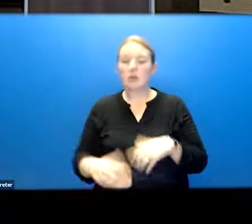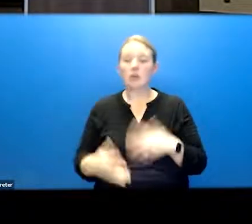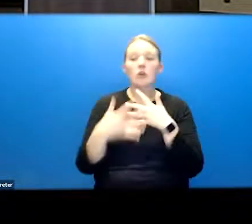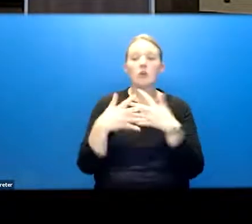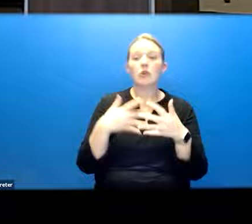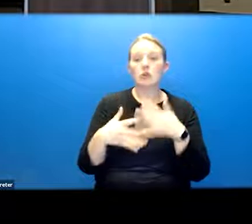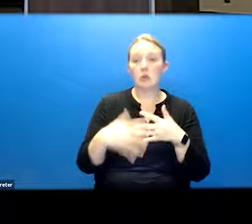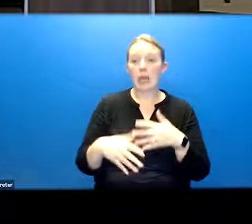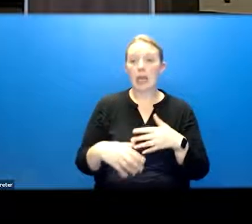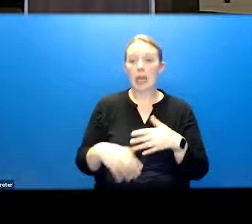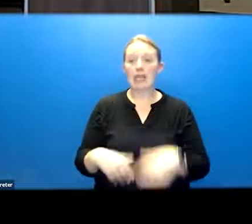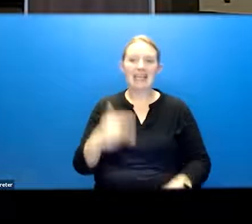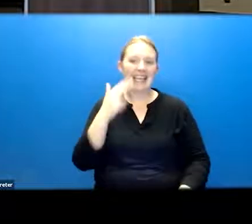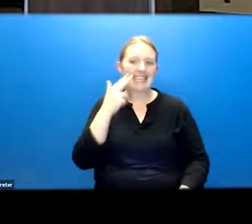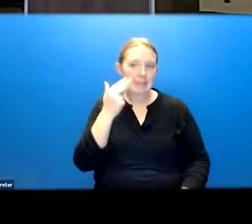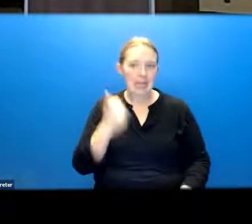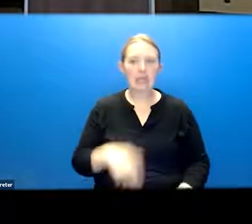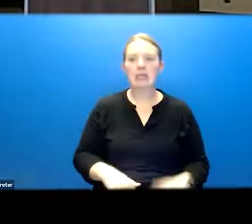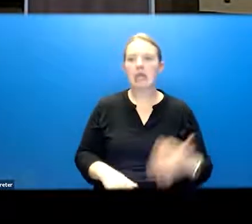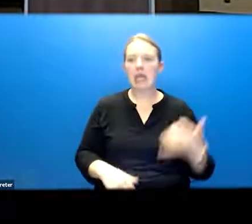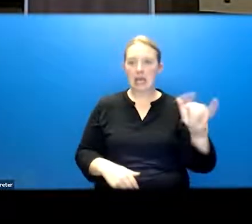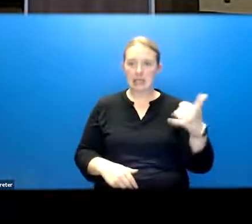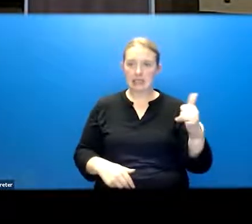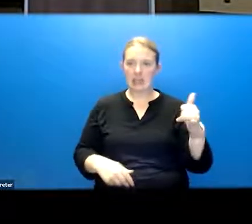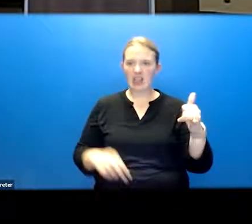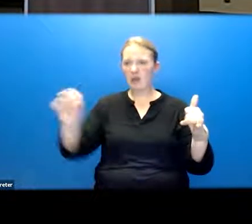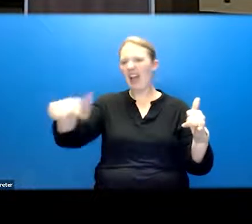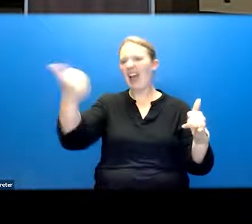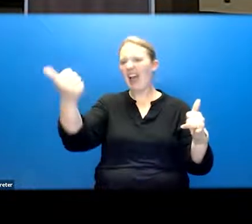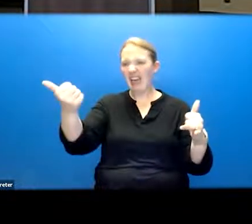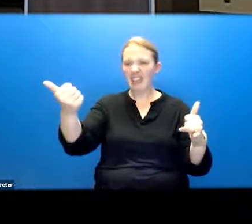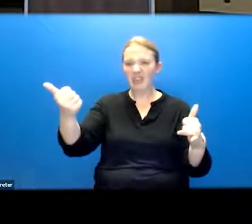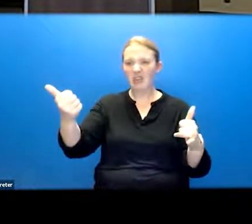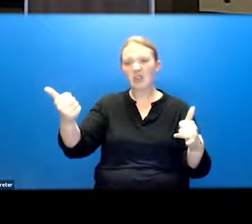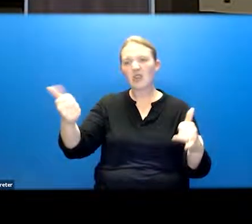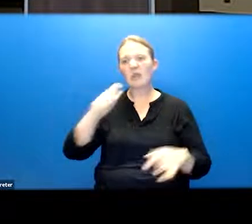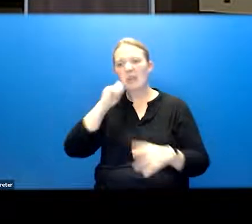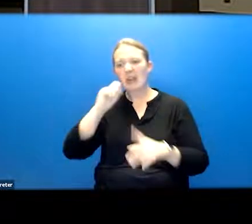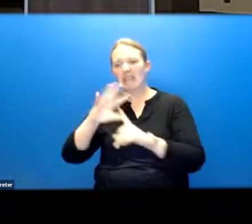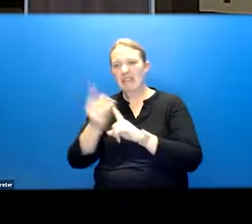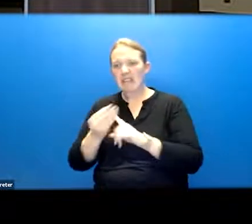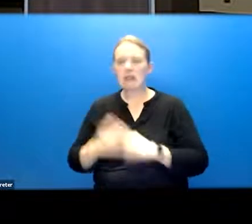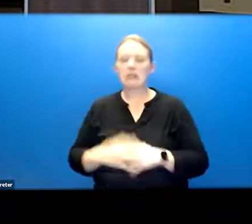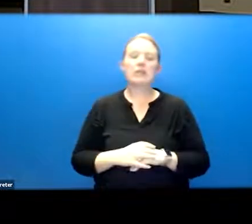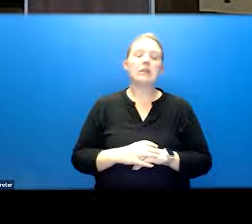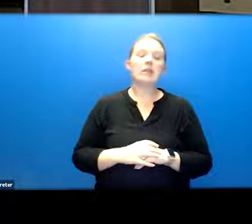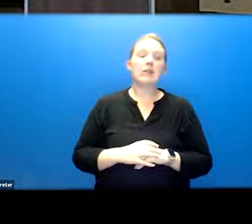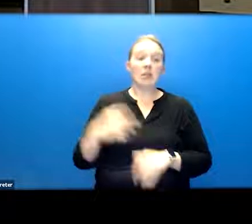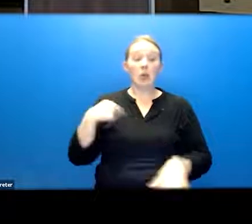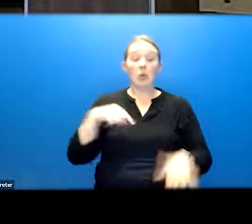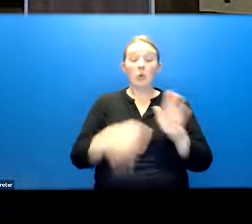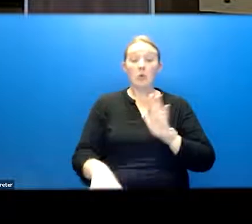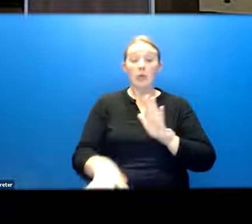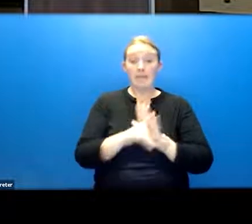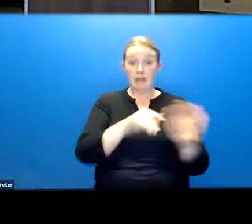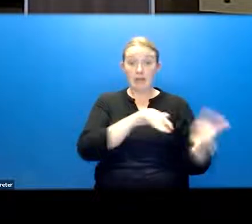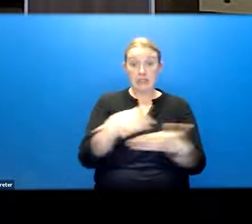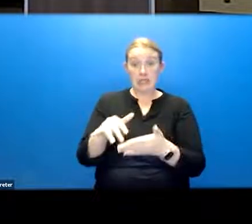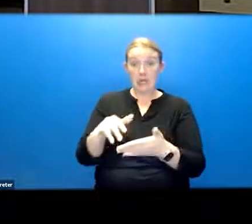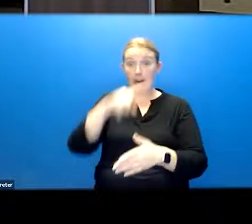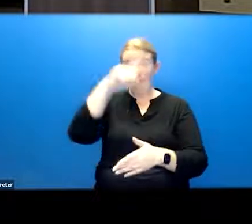is Hispanic, and yellow is other race ethnicity. And so what we found in this study is that